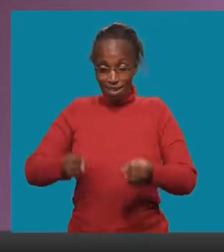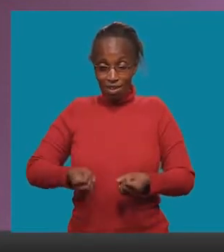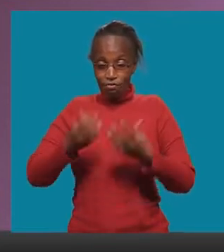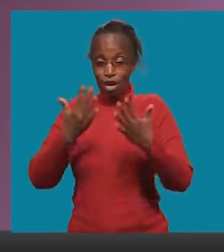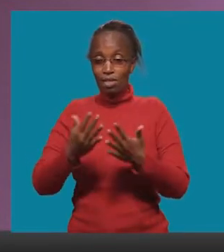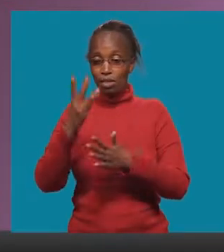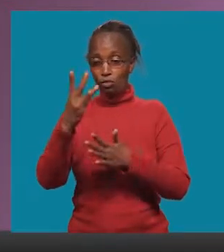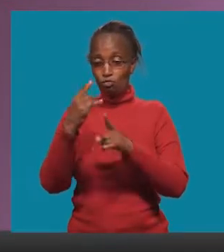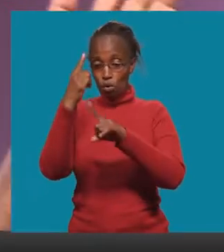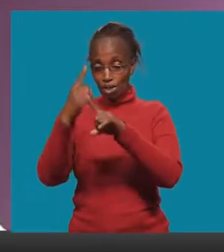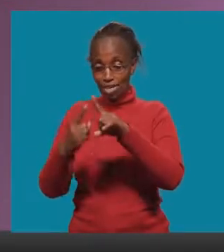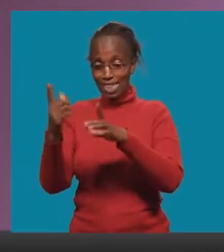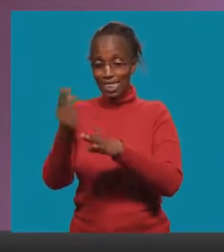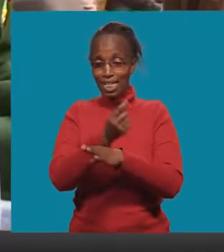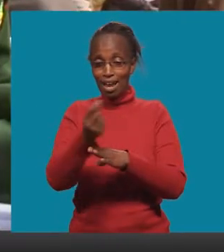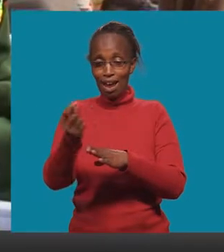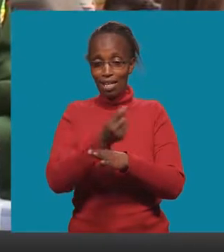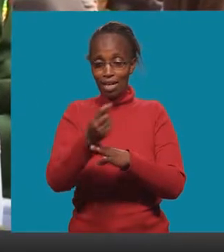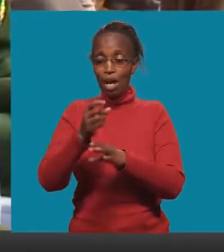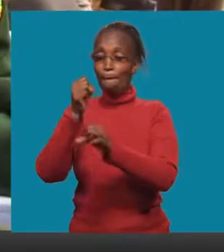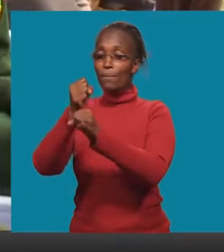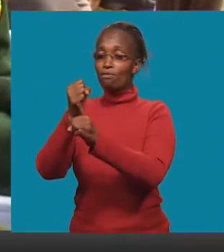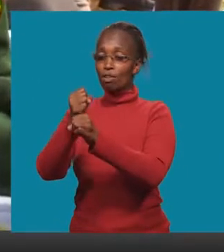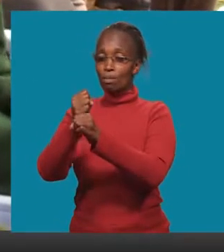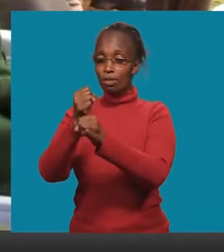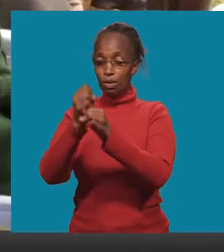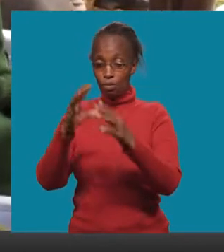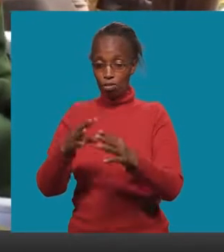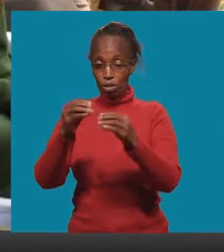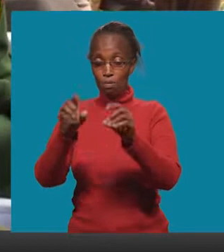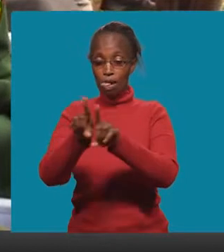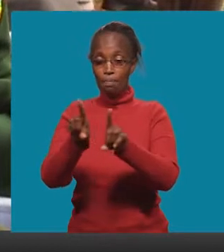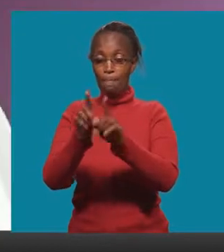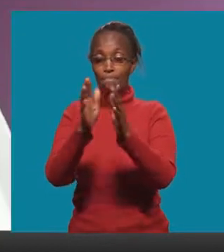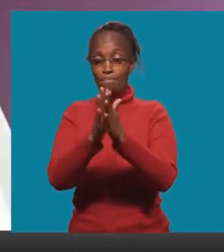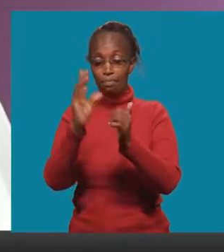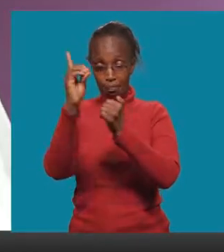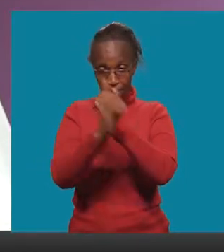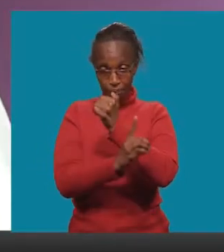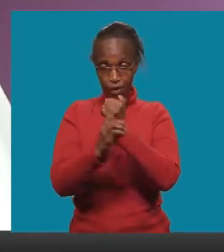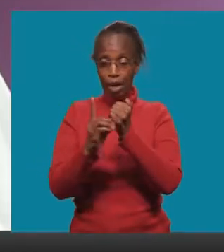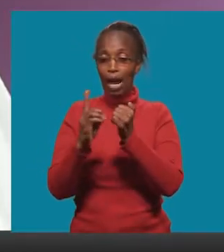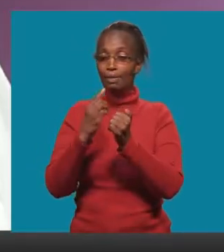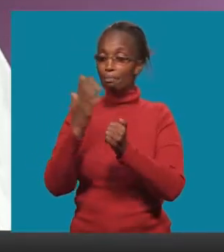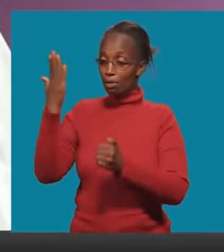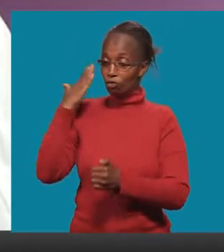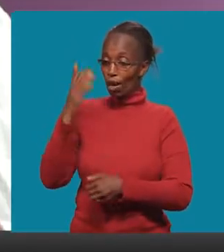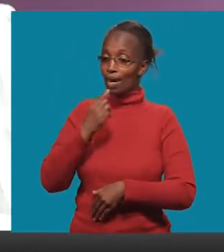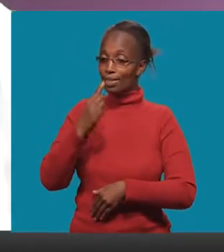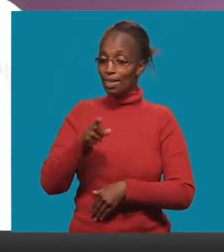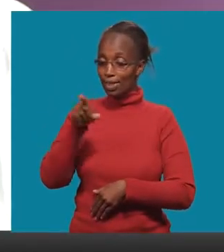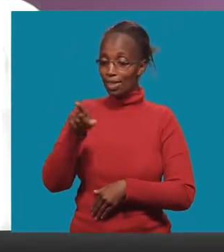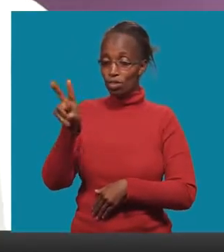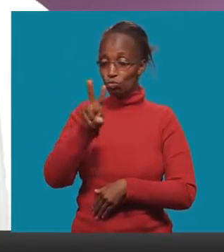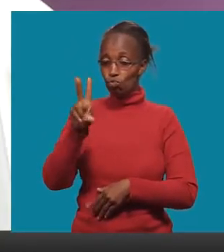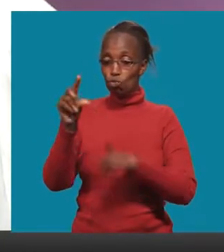you must learn to sacrifice during your four-year course. Academic performance goes hand in hand with discipline. And I